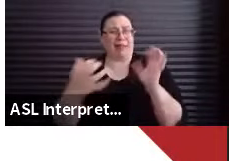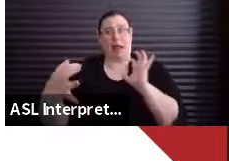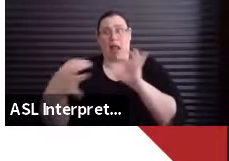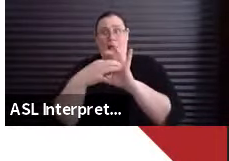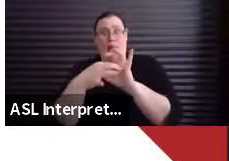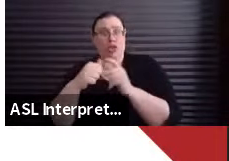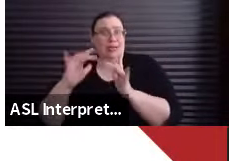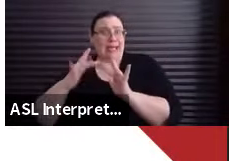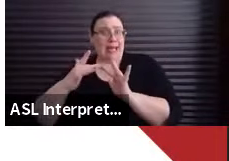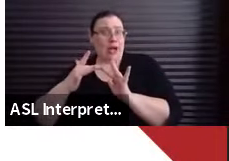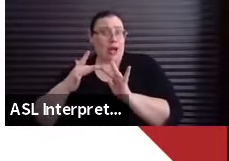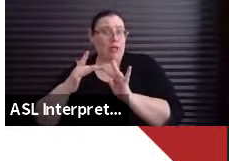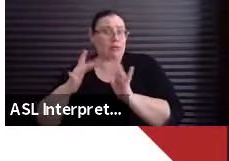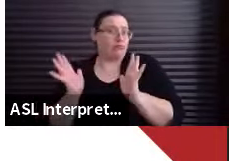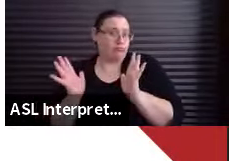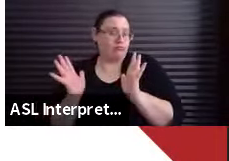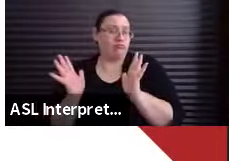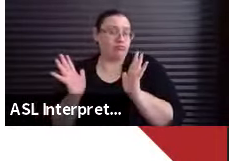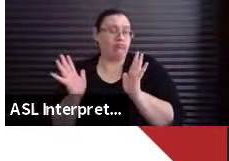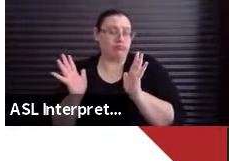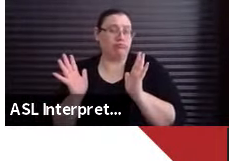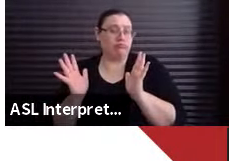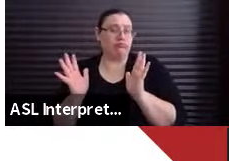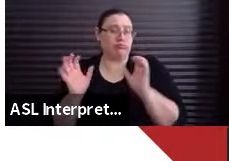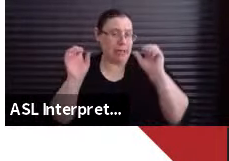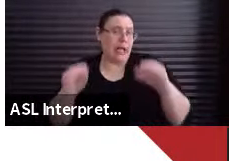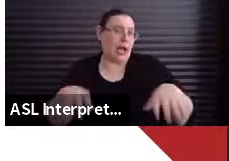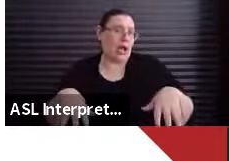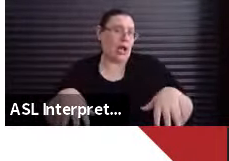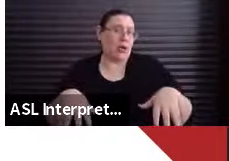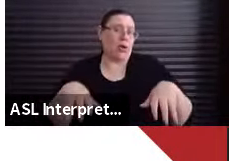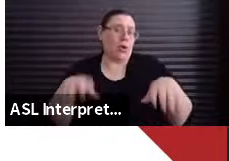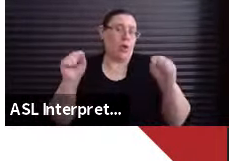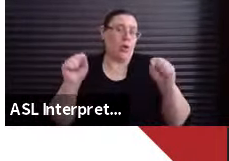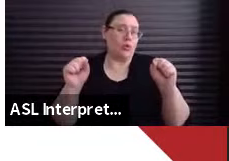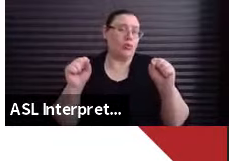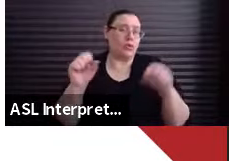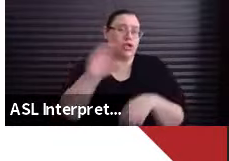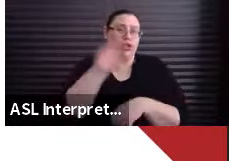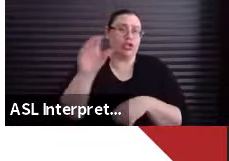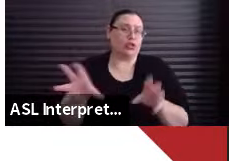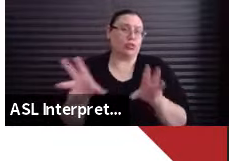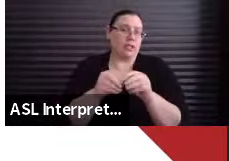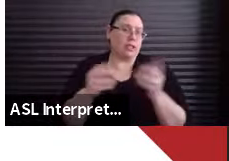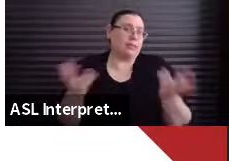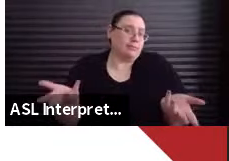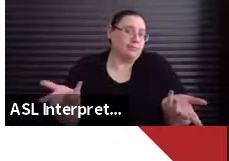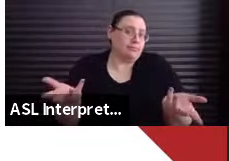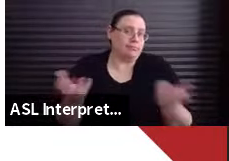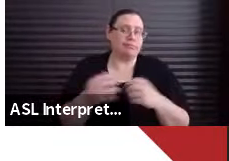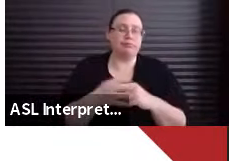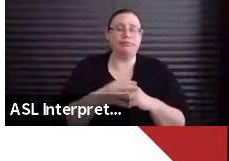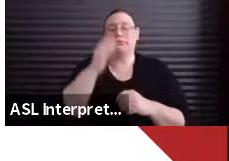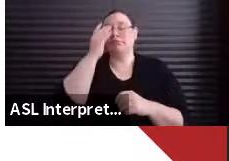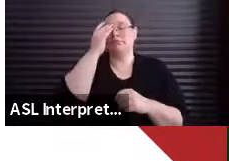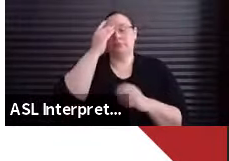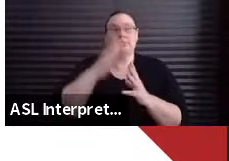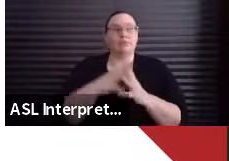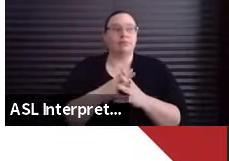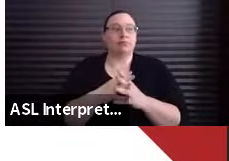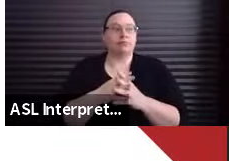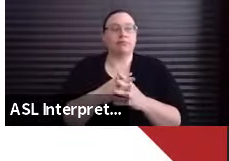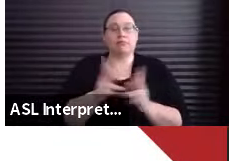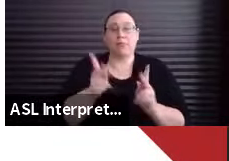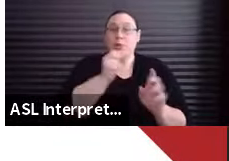speaking, can host a Zoom session, Zoom meeting, whatever you want to call it. The